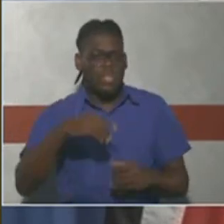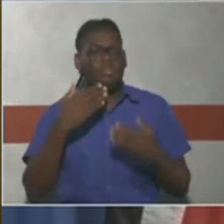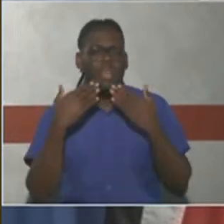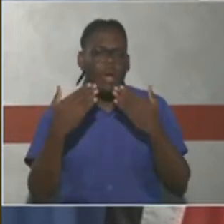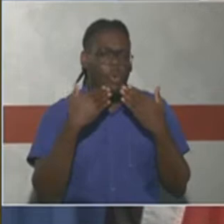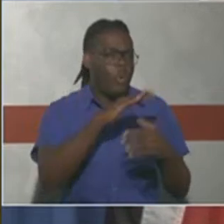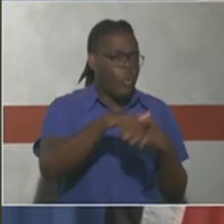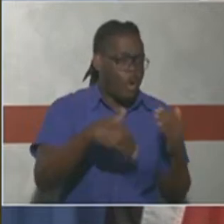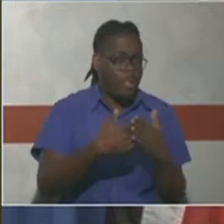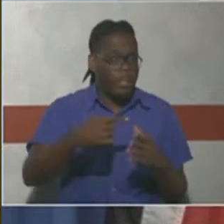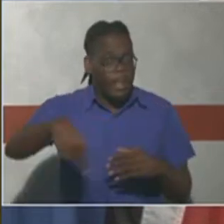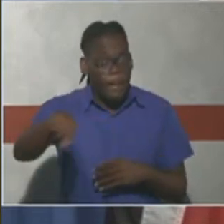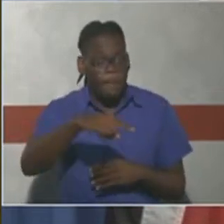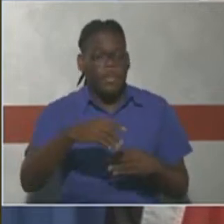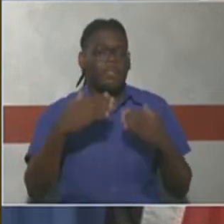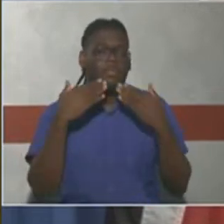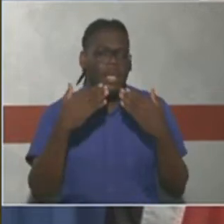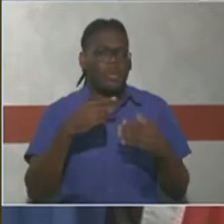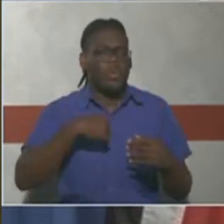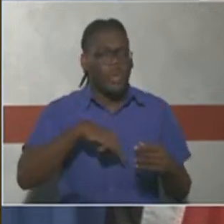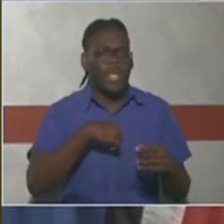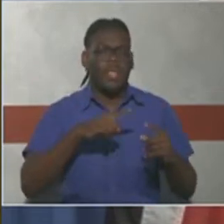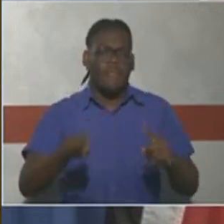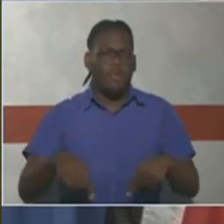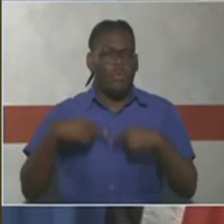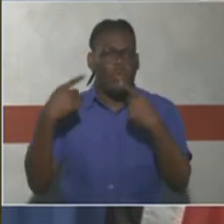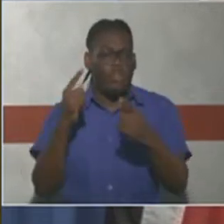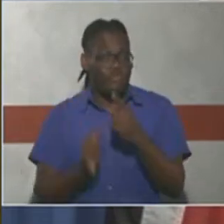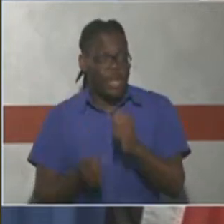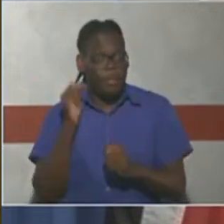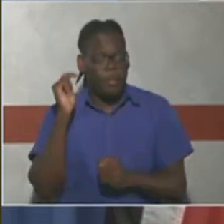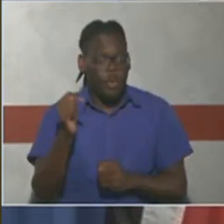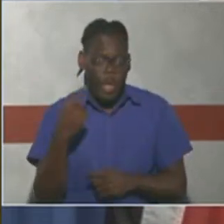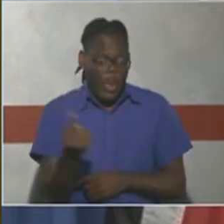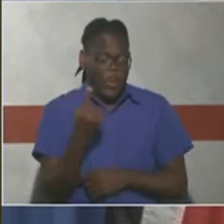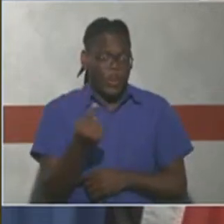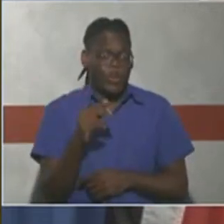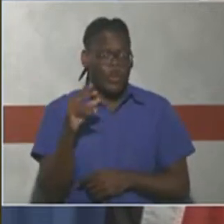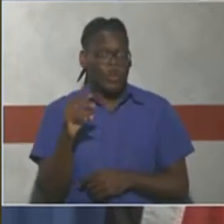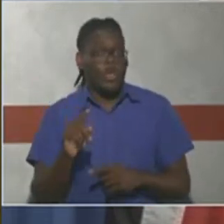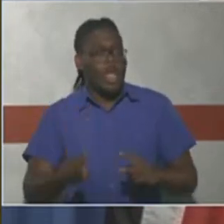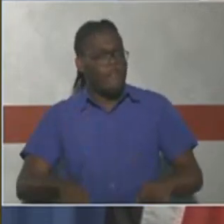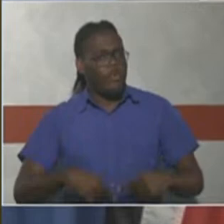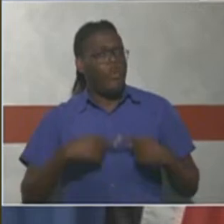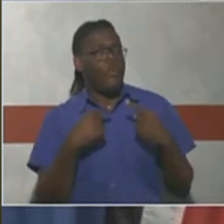as a Trinidad and Tobago issue, but as a CARICOM issue. And it's in that context that the U.S.